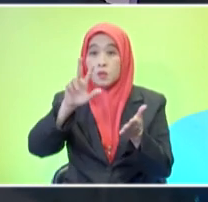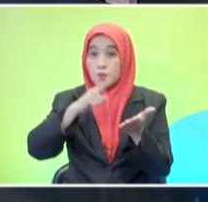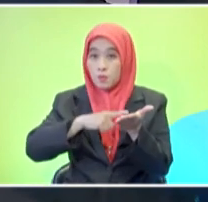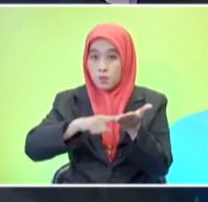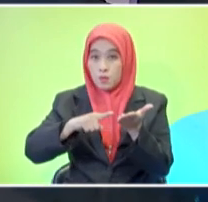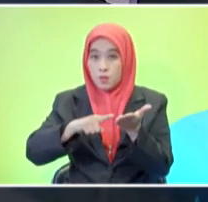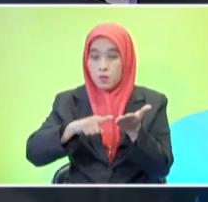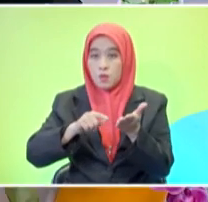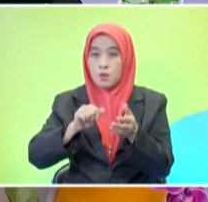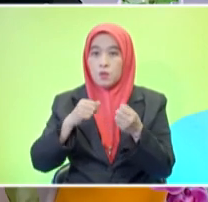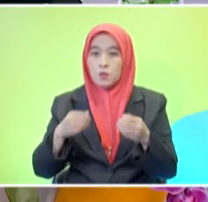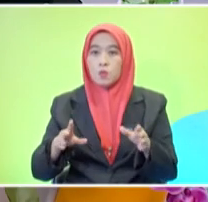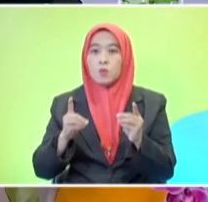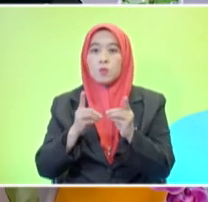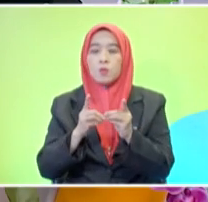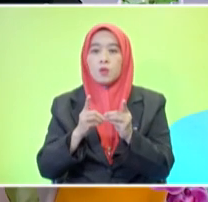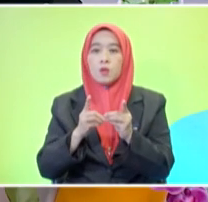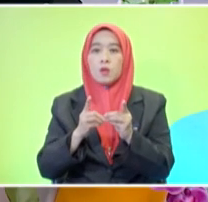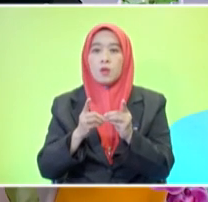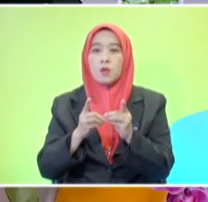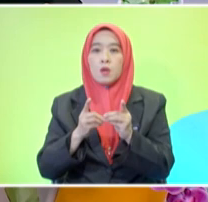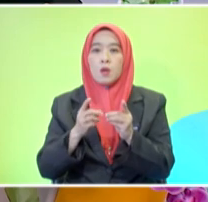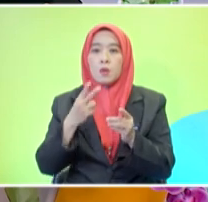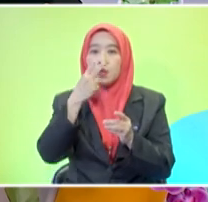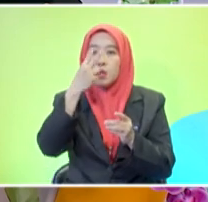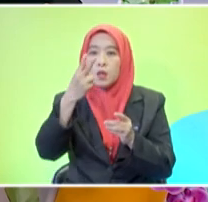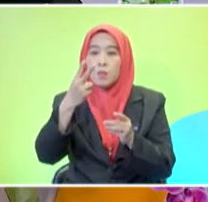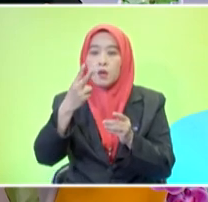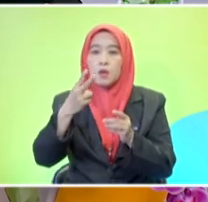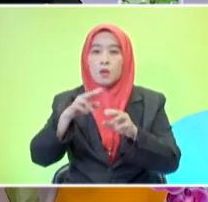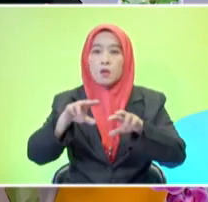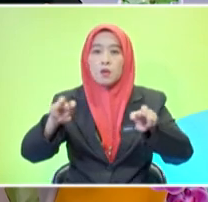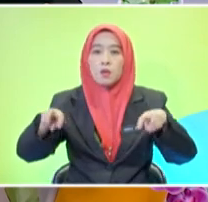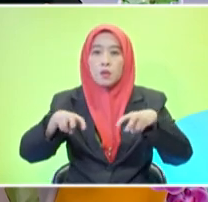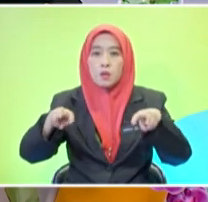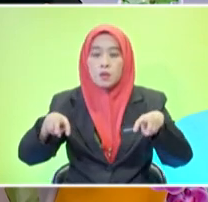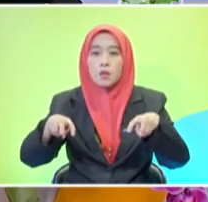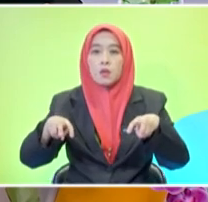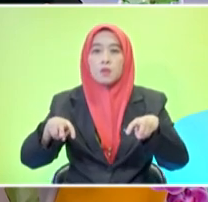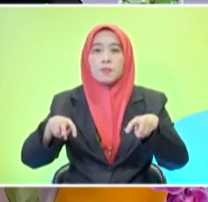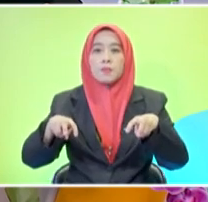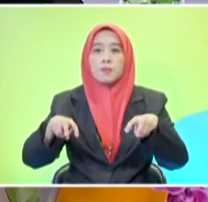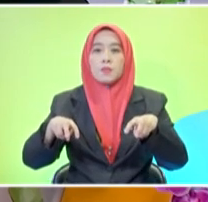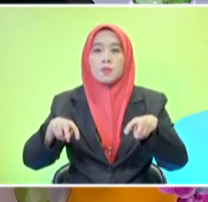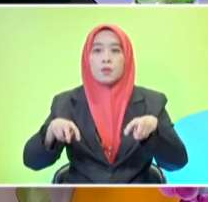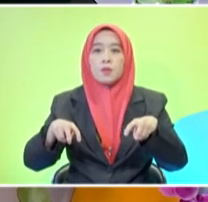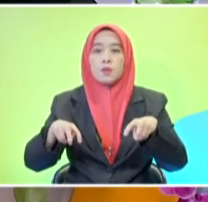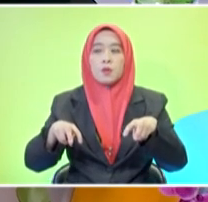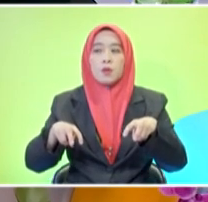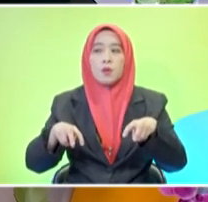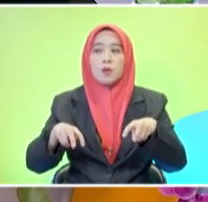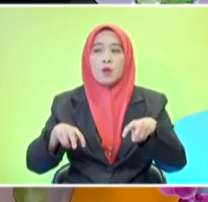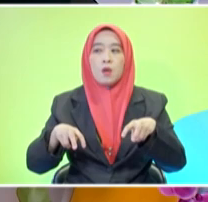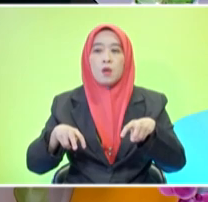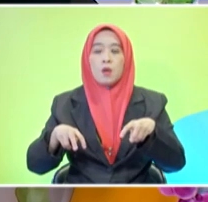the findings. Mm-hmm. So what we find out is, the ones in, this is pot, oops,